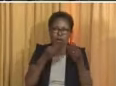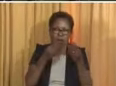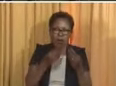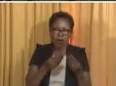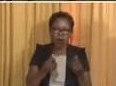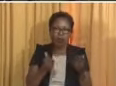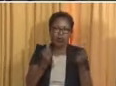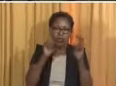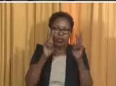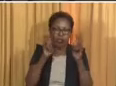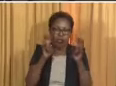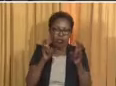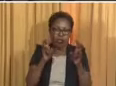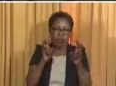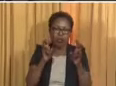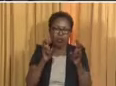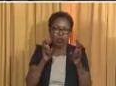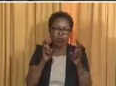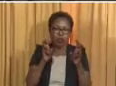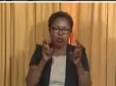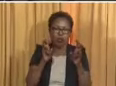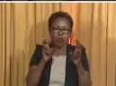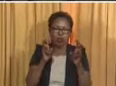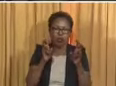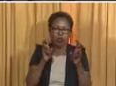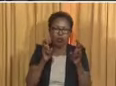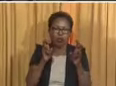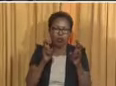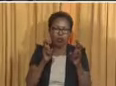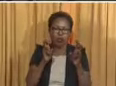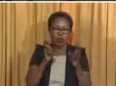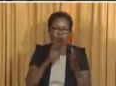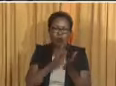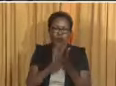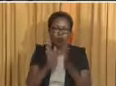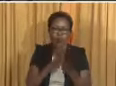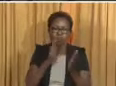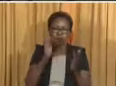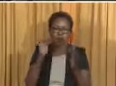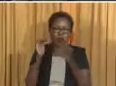despite the lack of ripeness surrounding the bill.